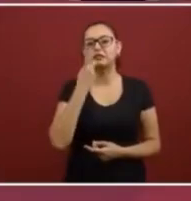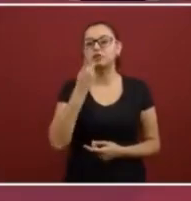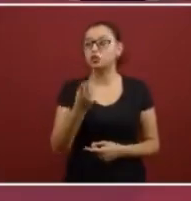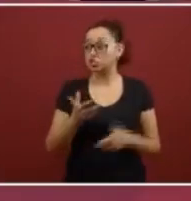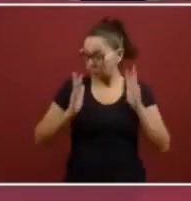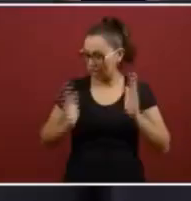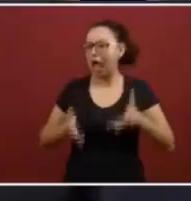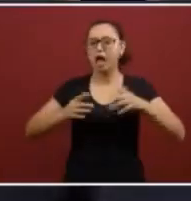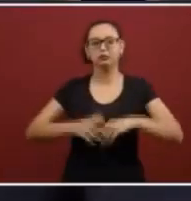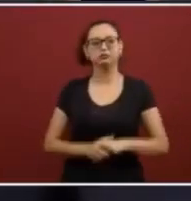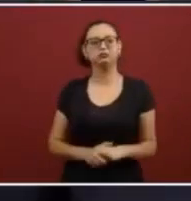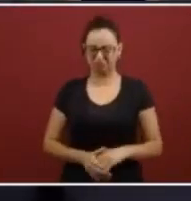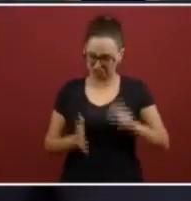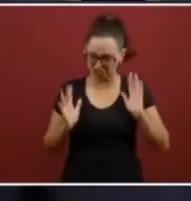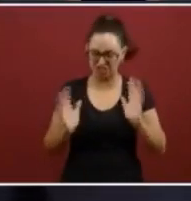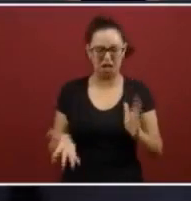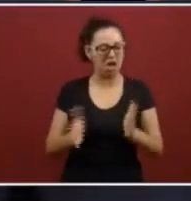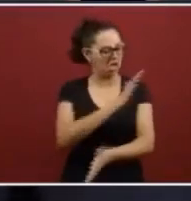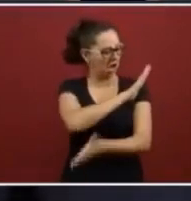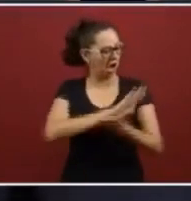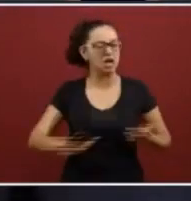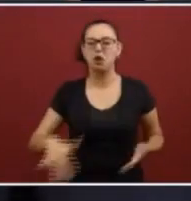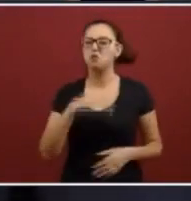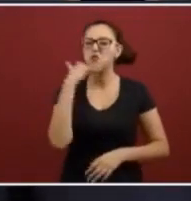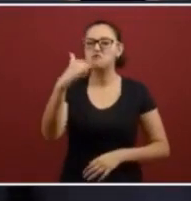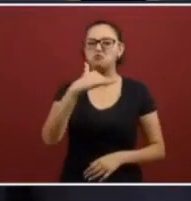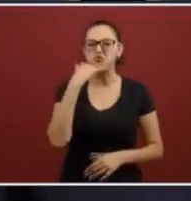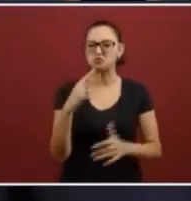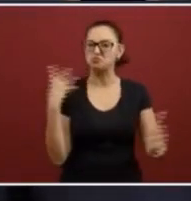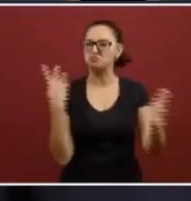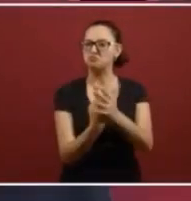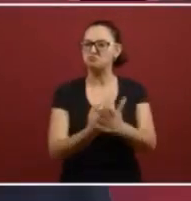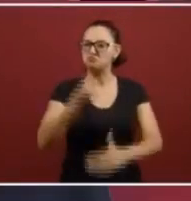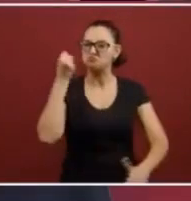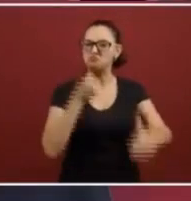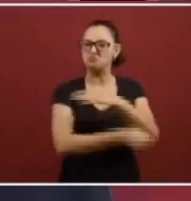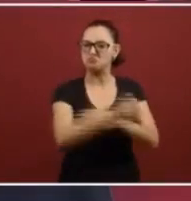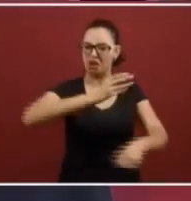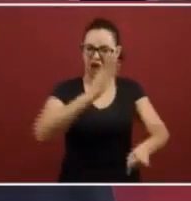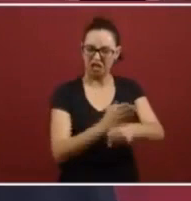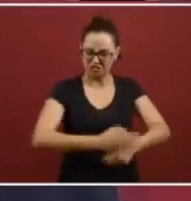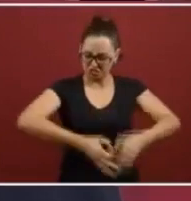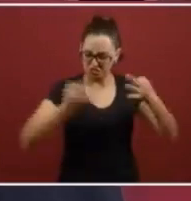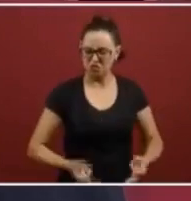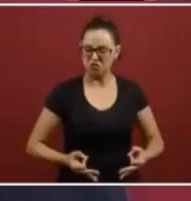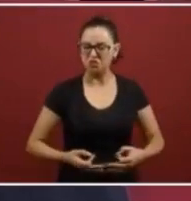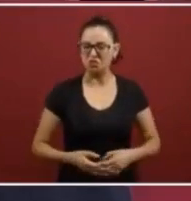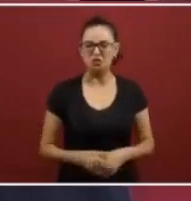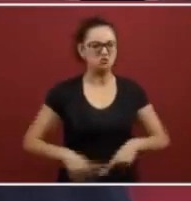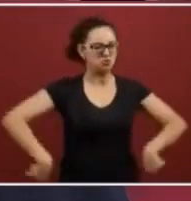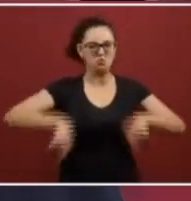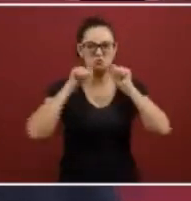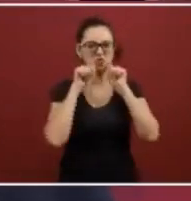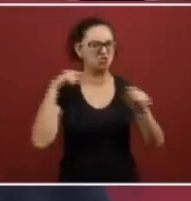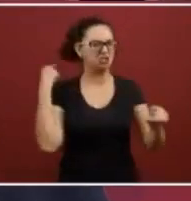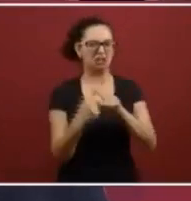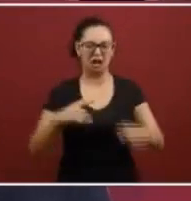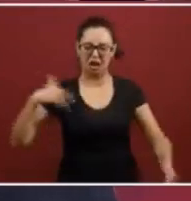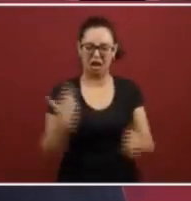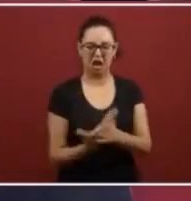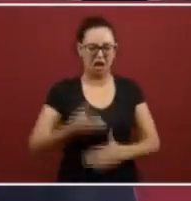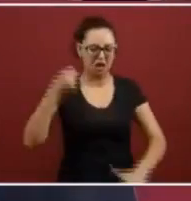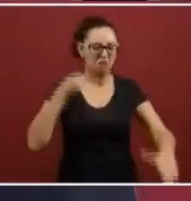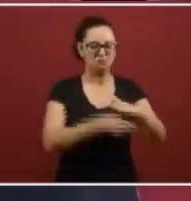Ahora sí, so they would, se acaba la corrupción. so they would No va a put haber some impunidad. poor, Caiga quien caiga.